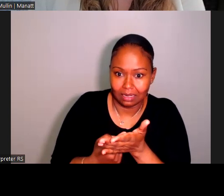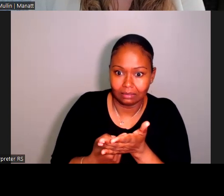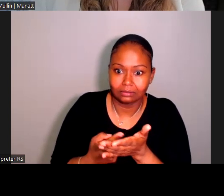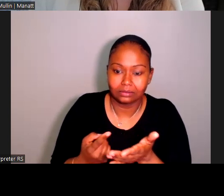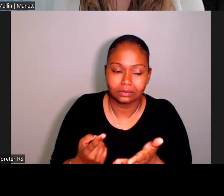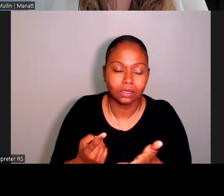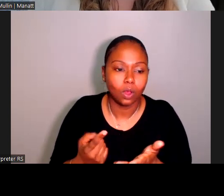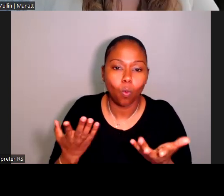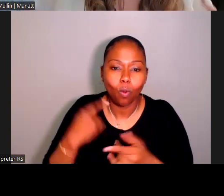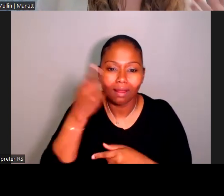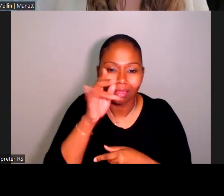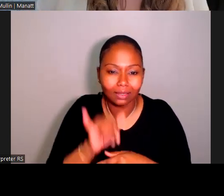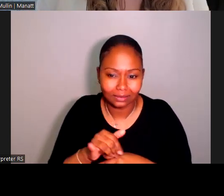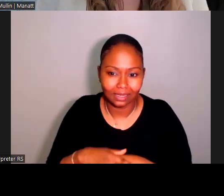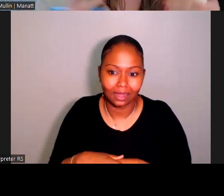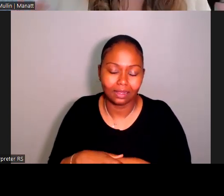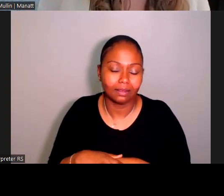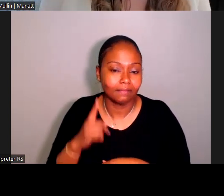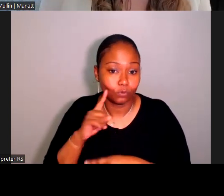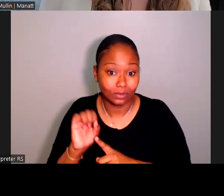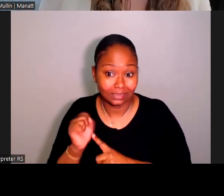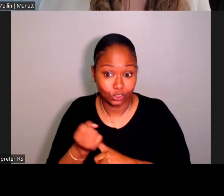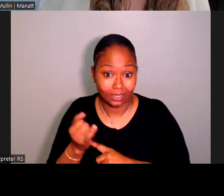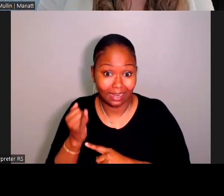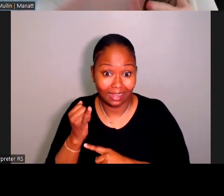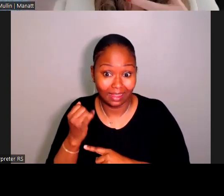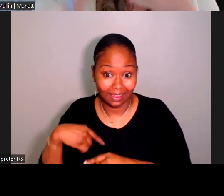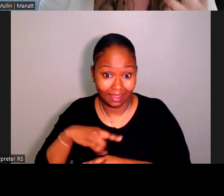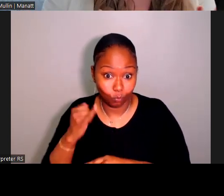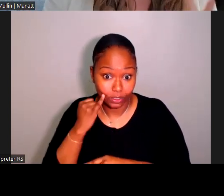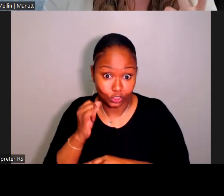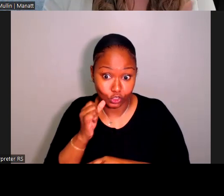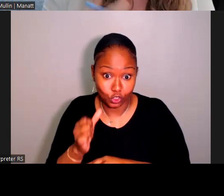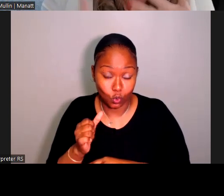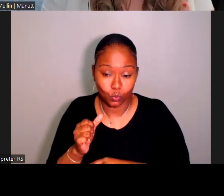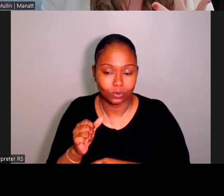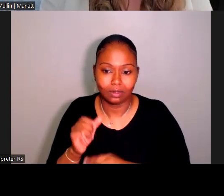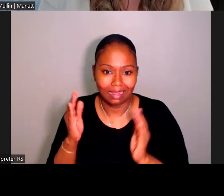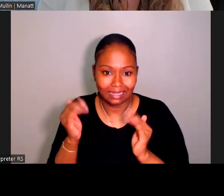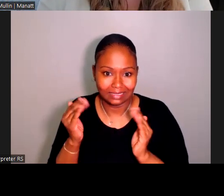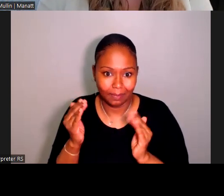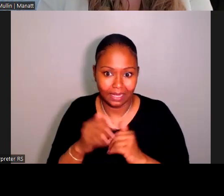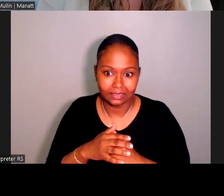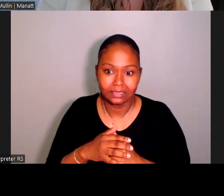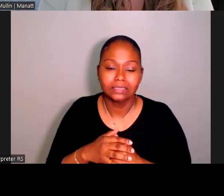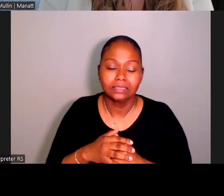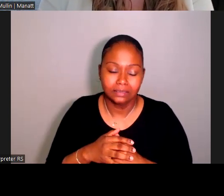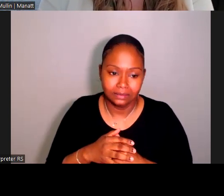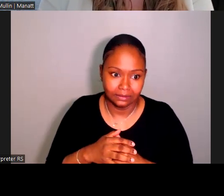looks like in a situation that we don't anticipate, where the standards that this work group will eventually land on